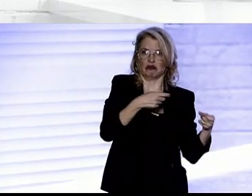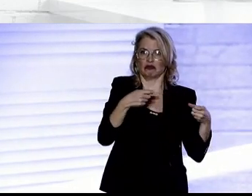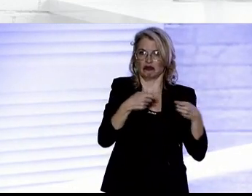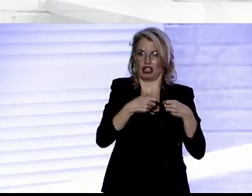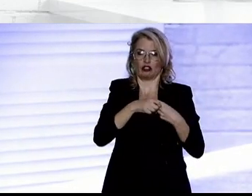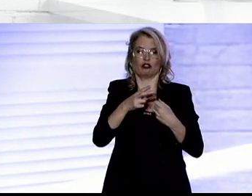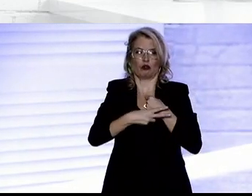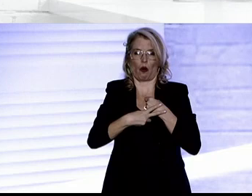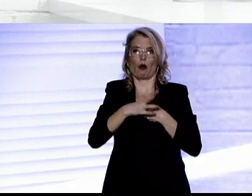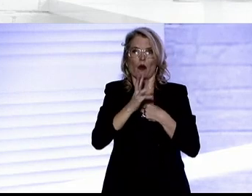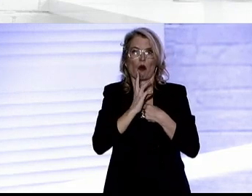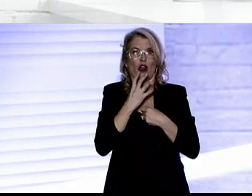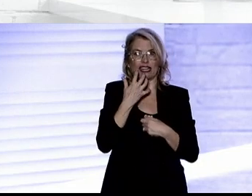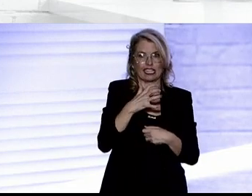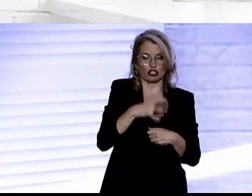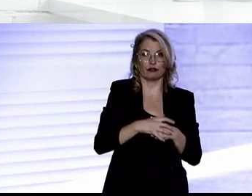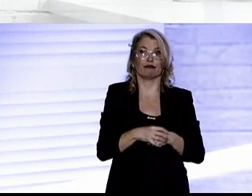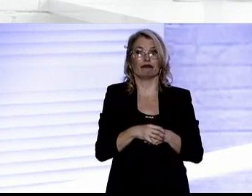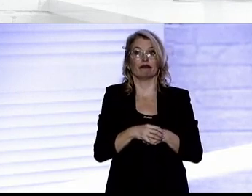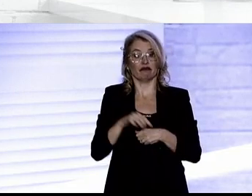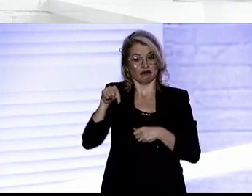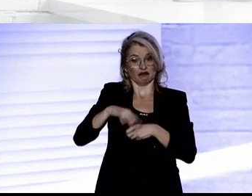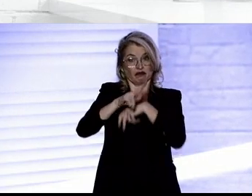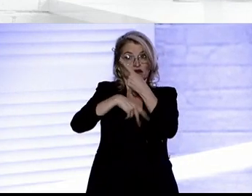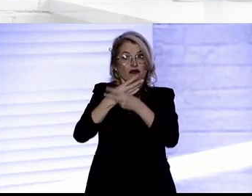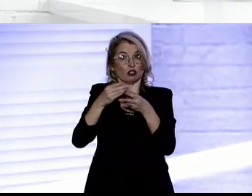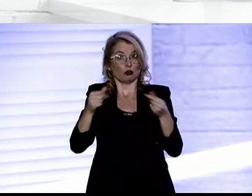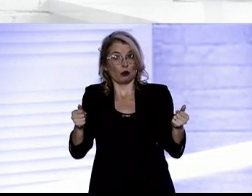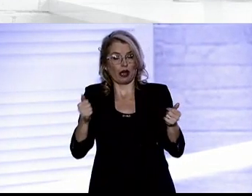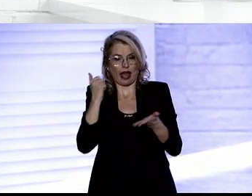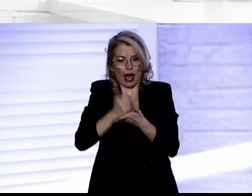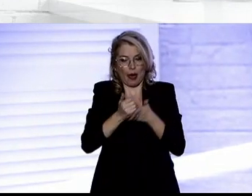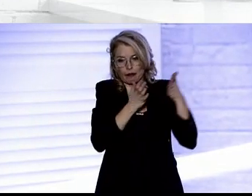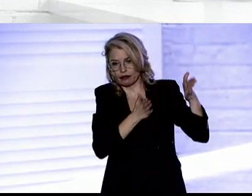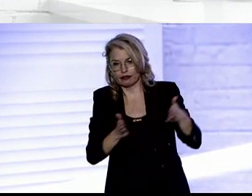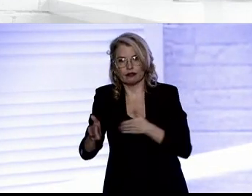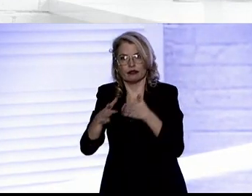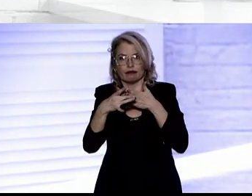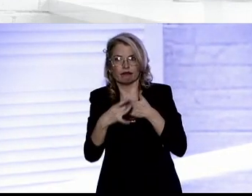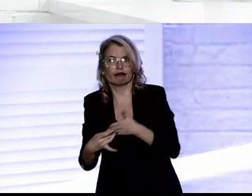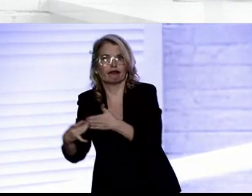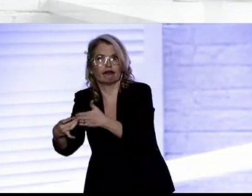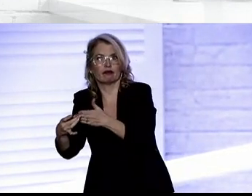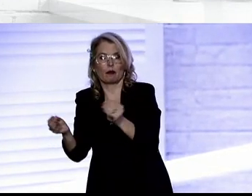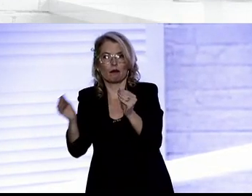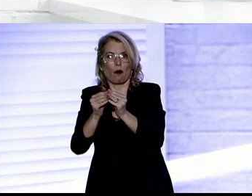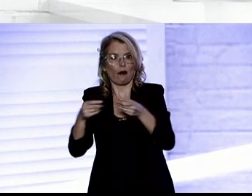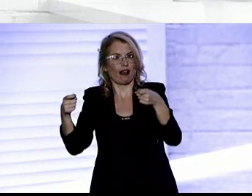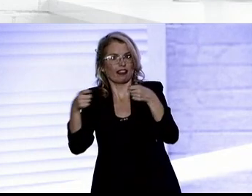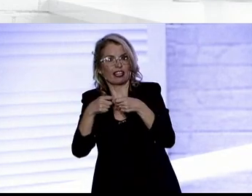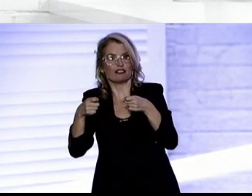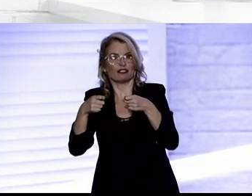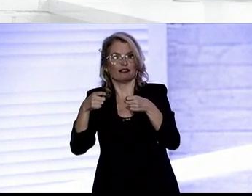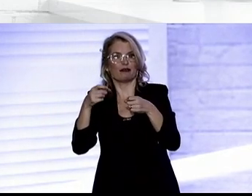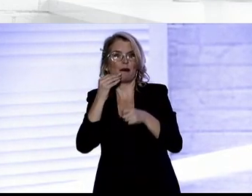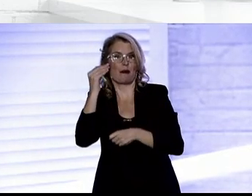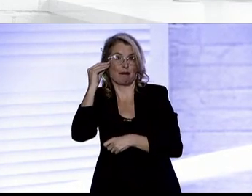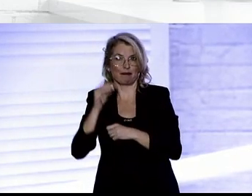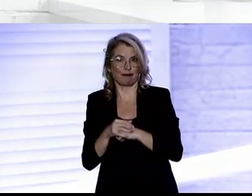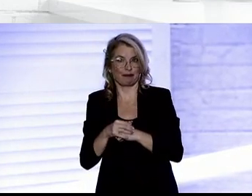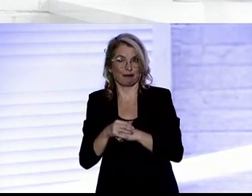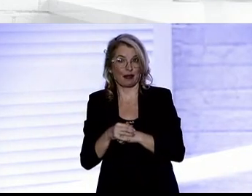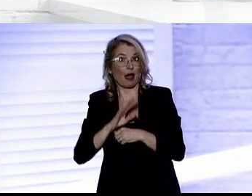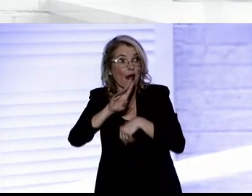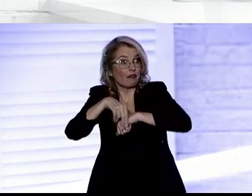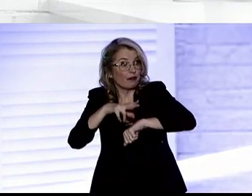heaters. With solutions like this, we're helping to pave the way to an increasingly electrified home. Of